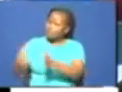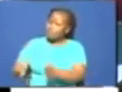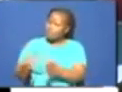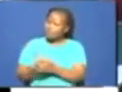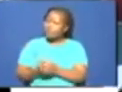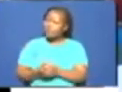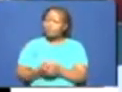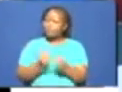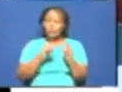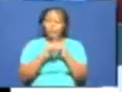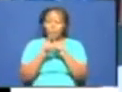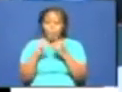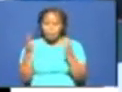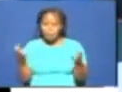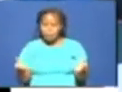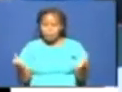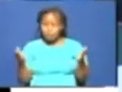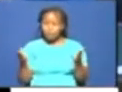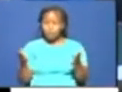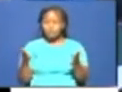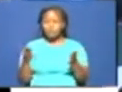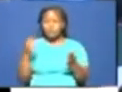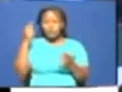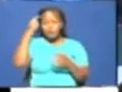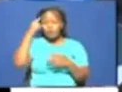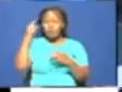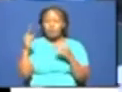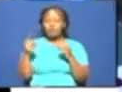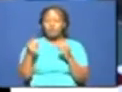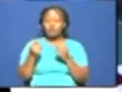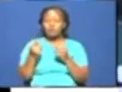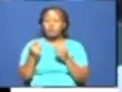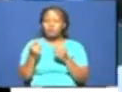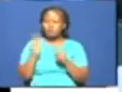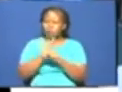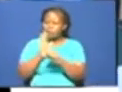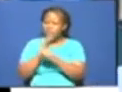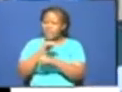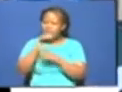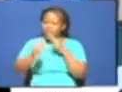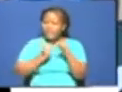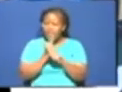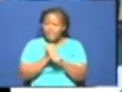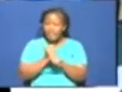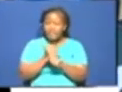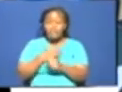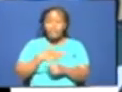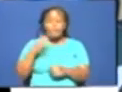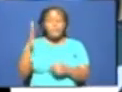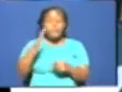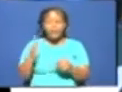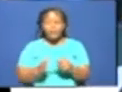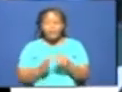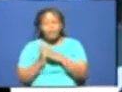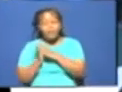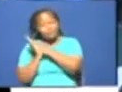fact, for 6 straight years, I did not sleep on a bed.